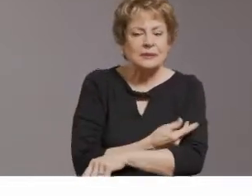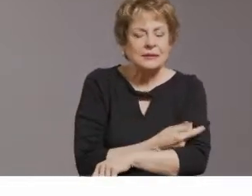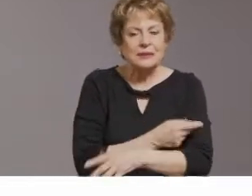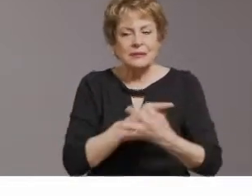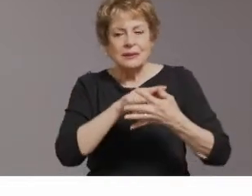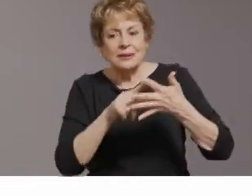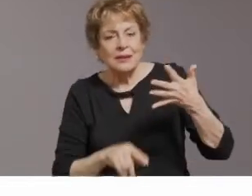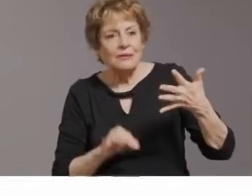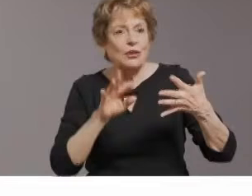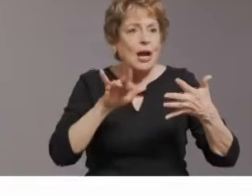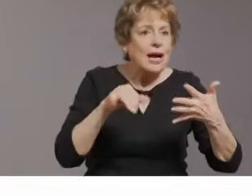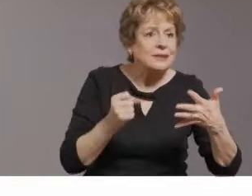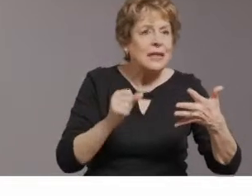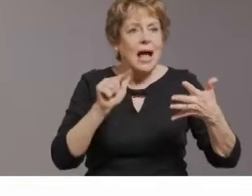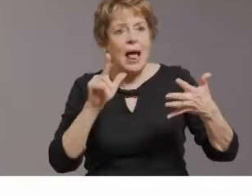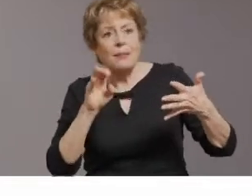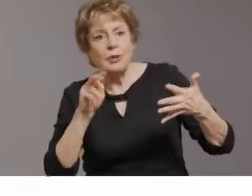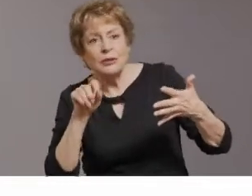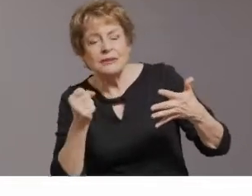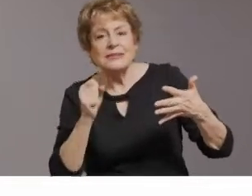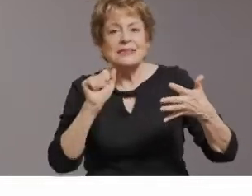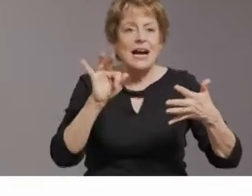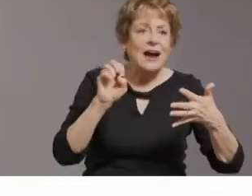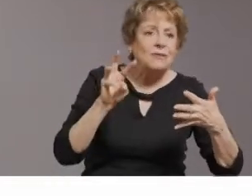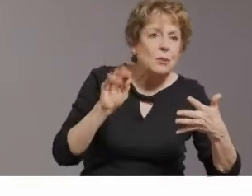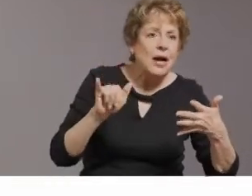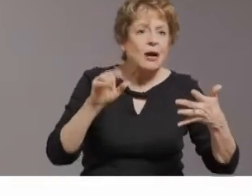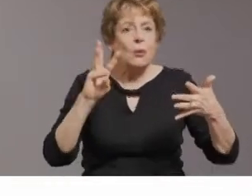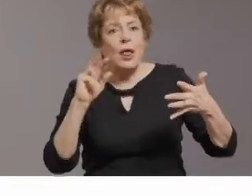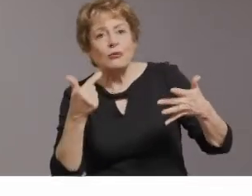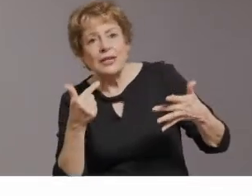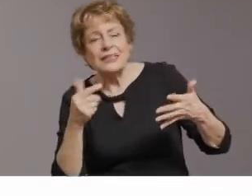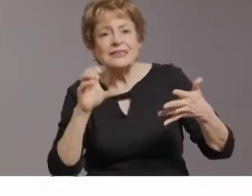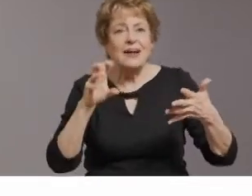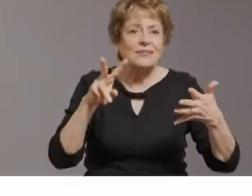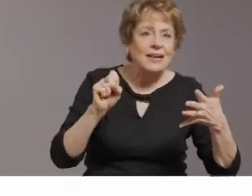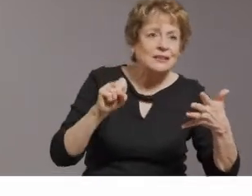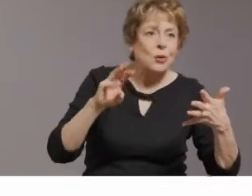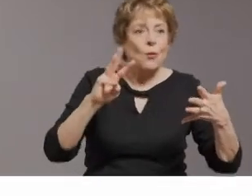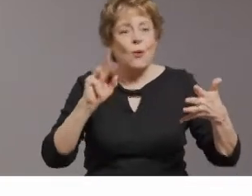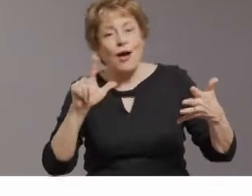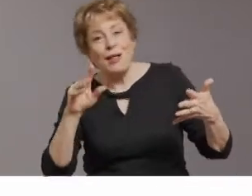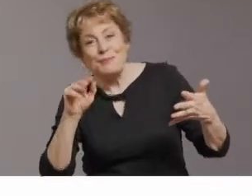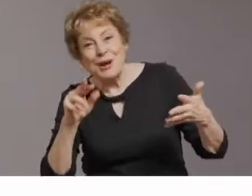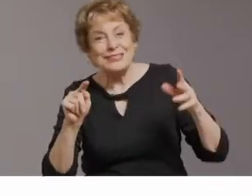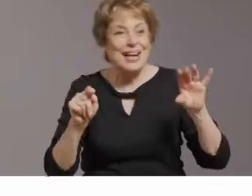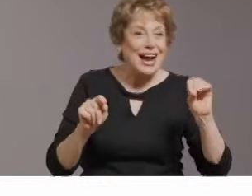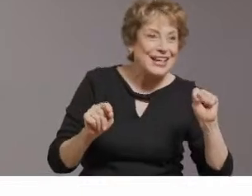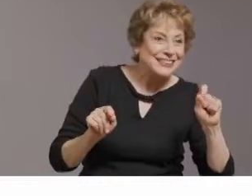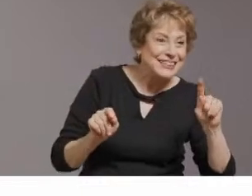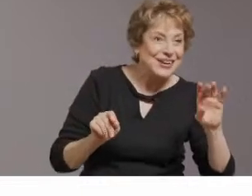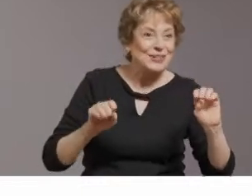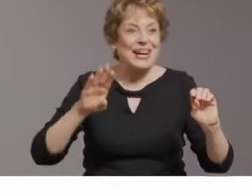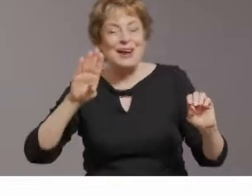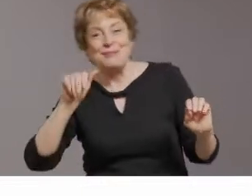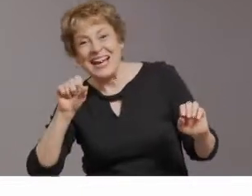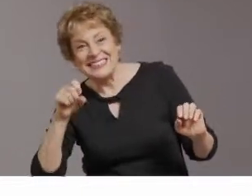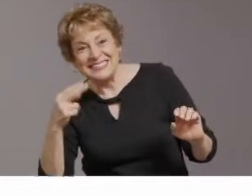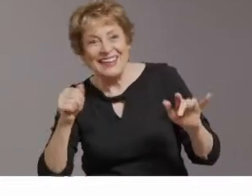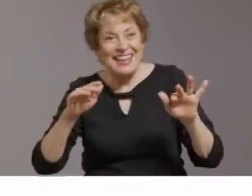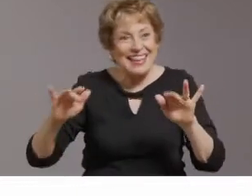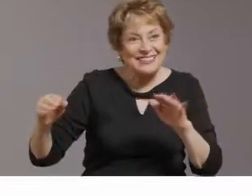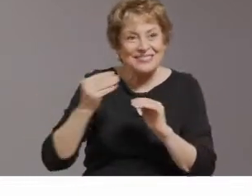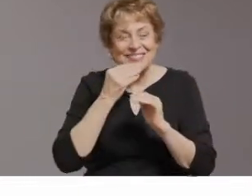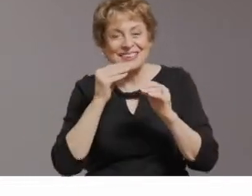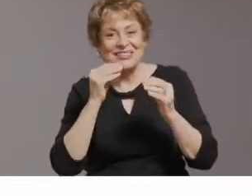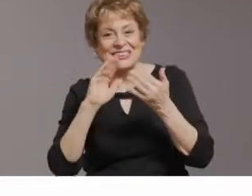and now Bash's and Food City. They are receiving limited supplies of vaccine at this time, but the federal government continues